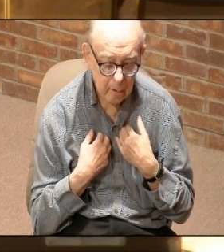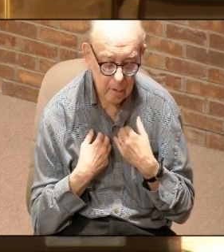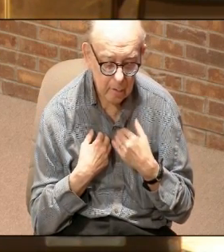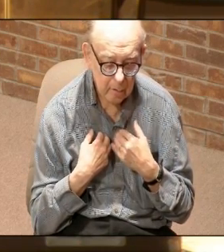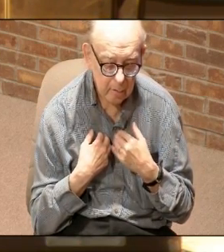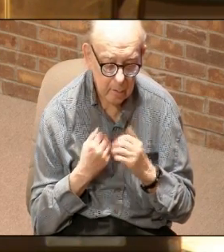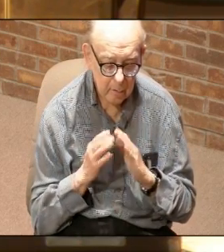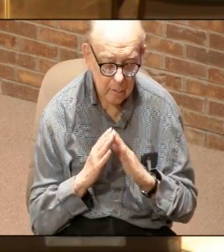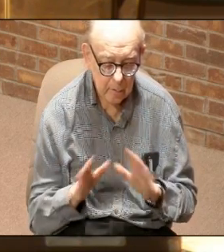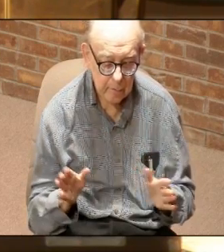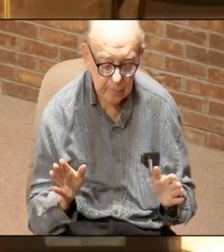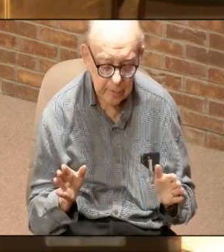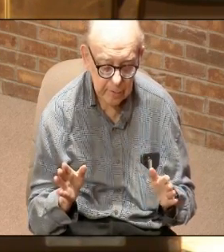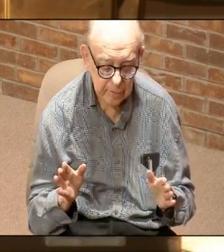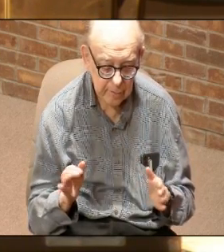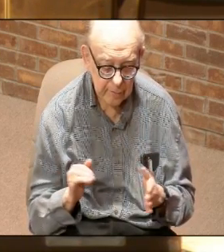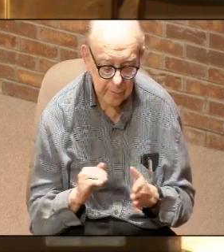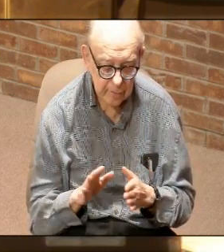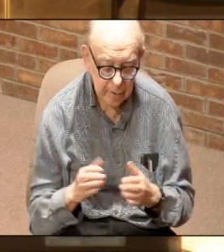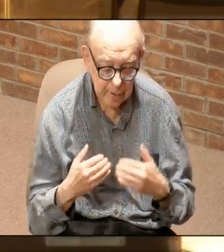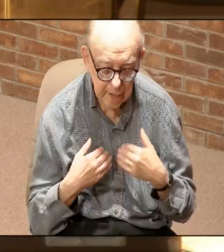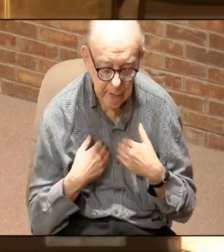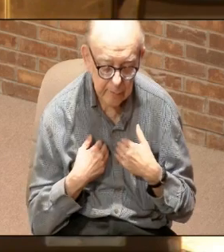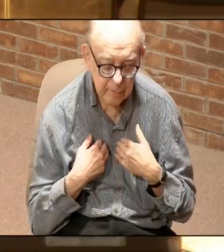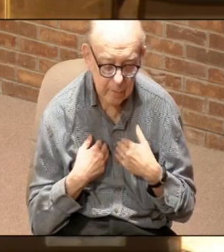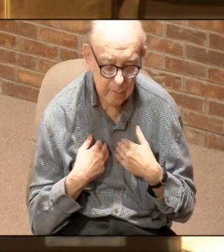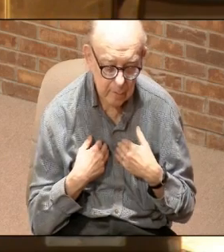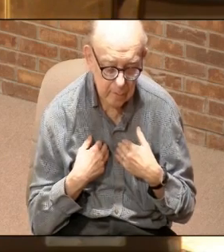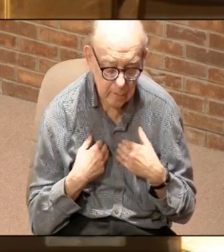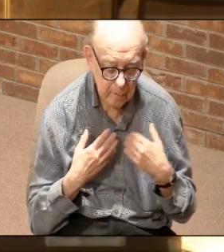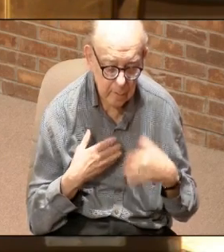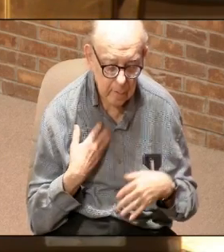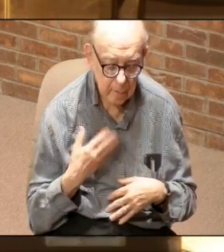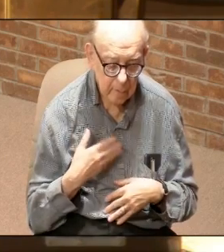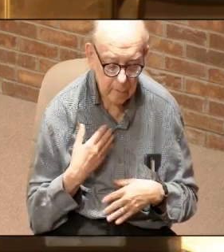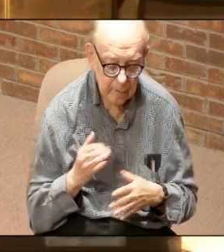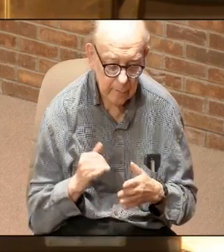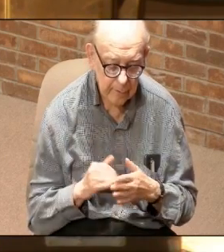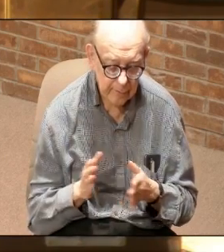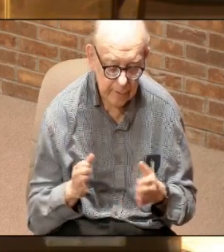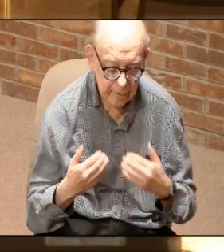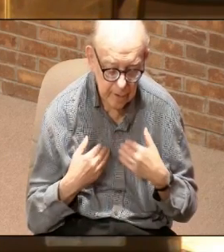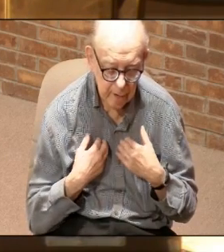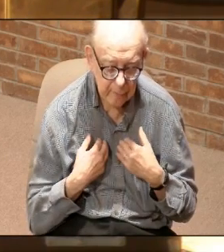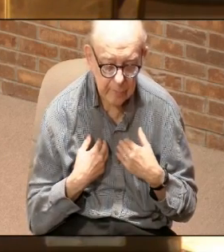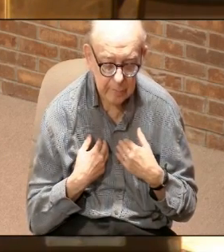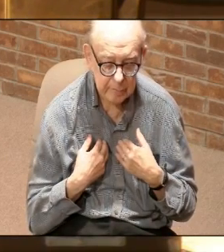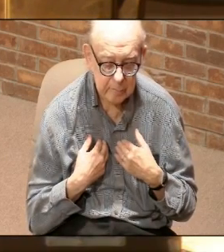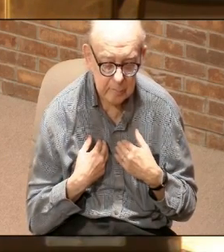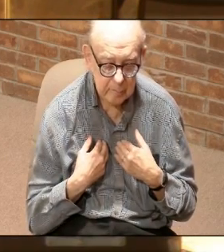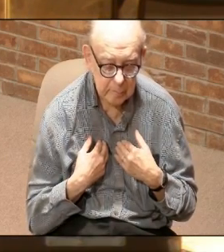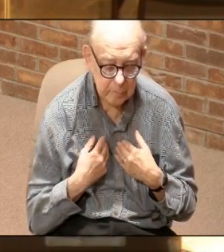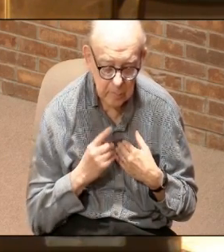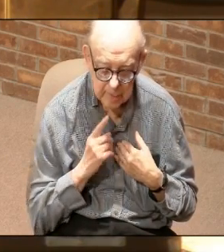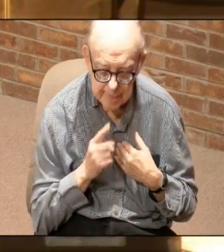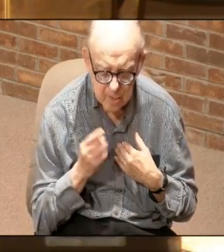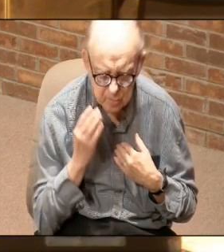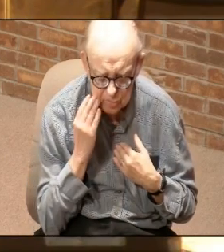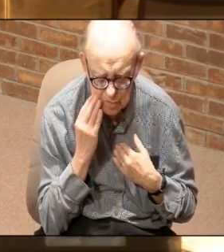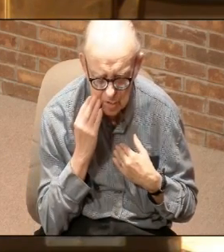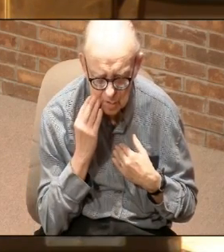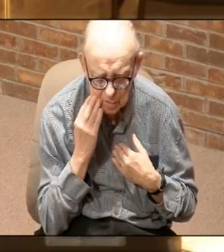The peace that we have. The joy that we have is to